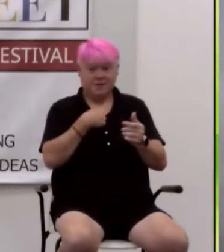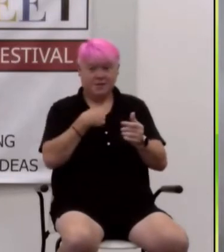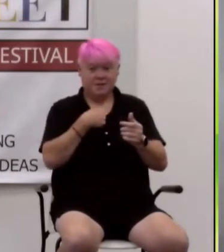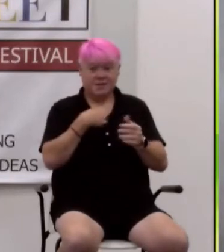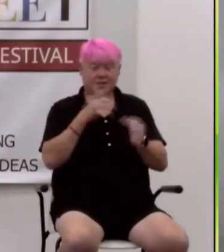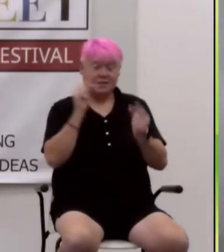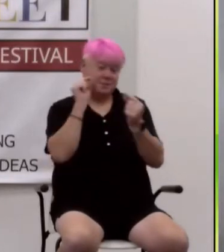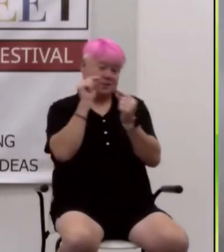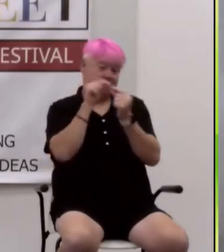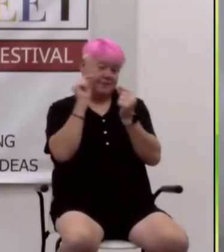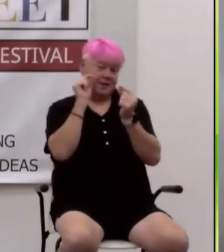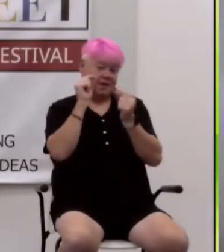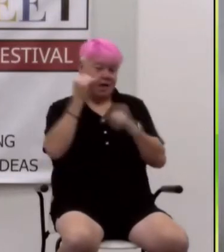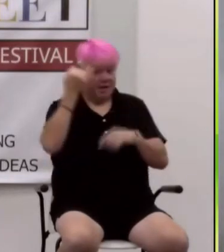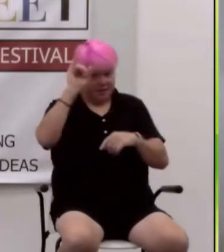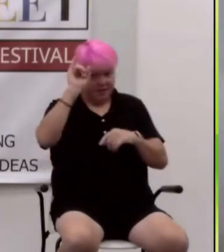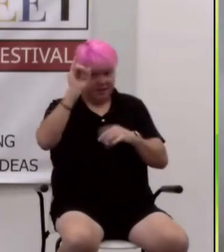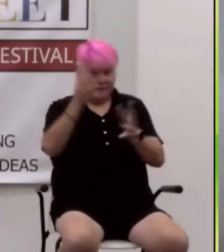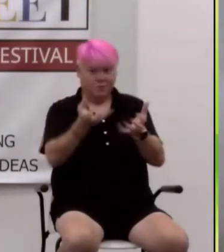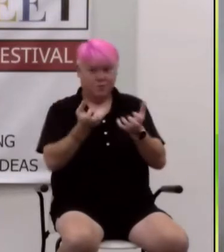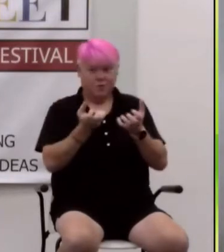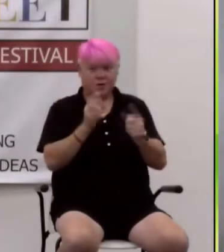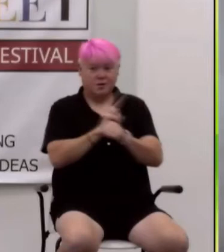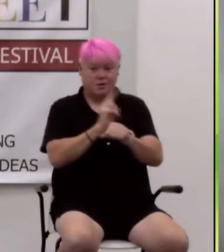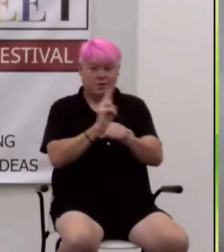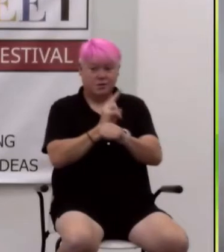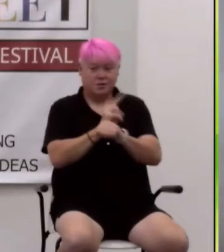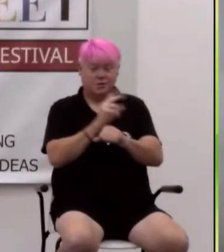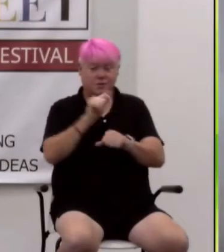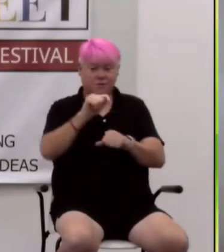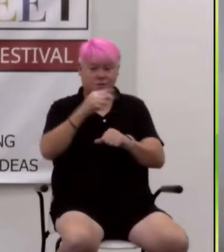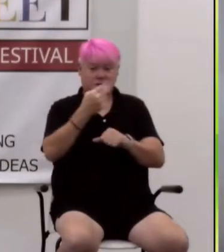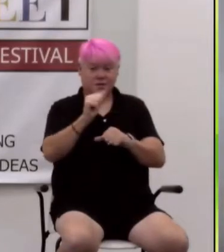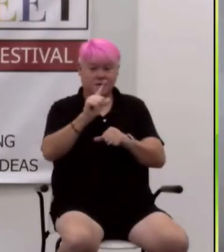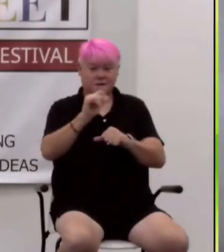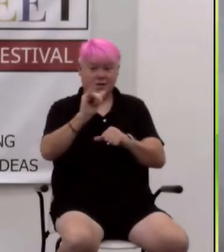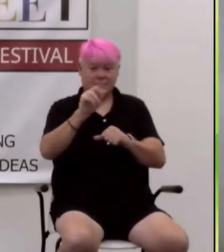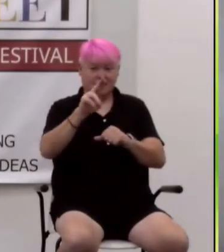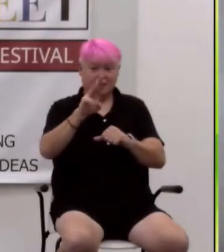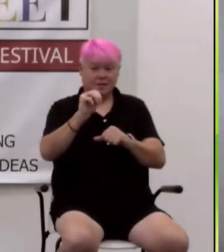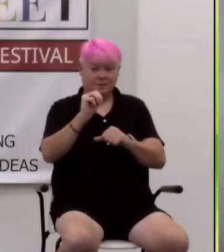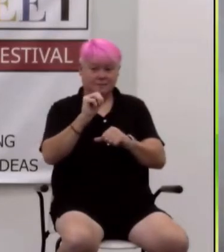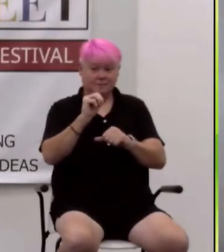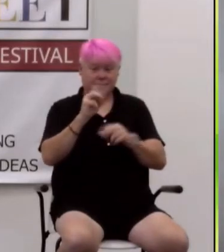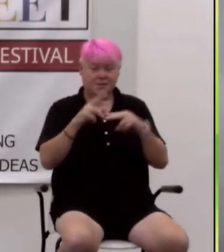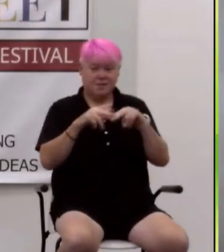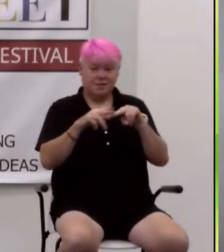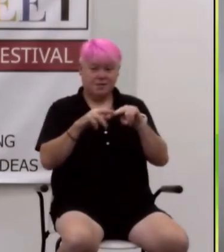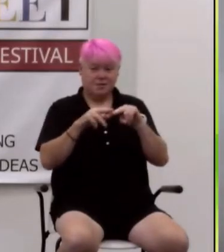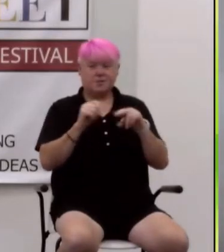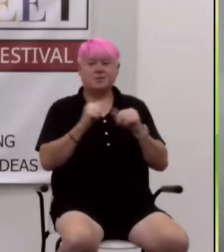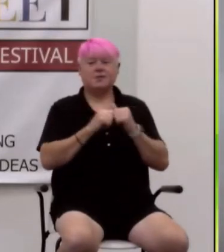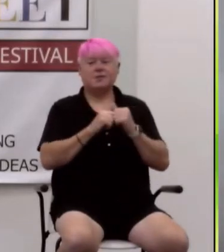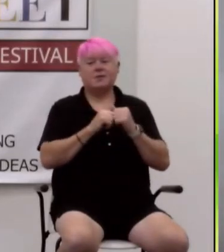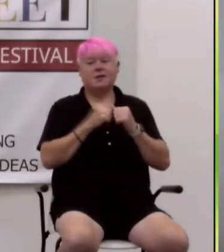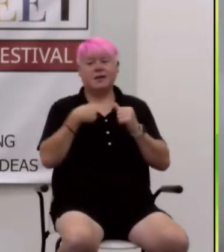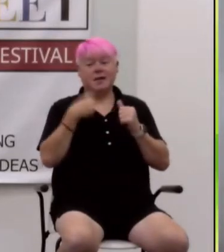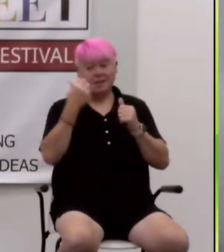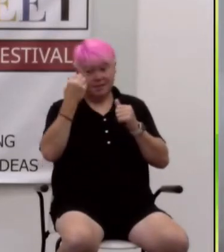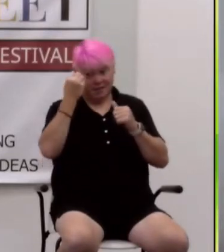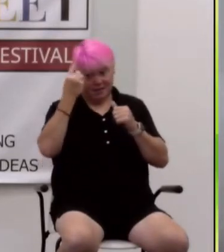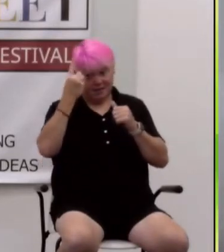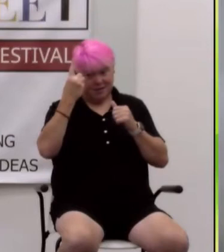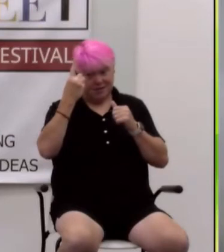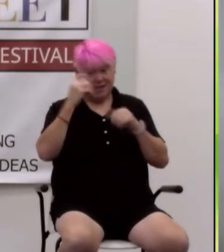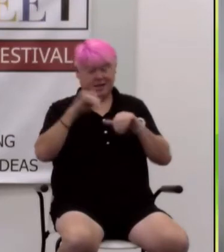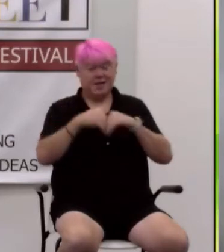wanted to use thallium salts, and I had to understand basically how they worked, at